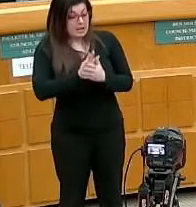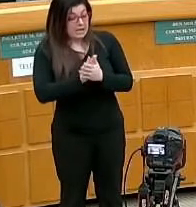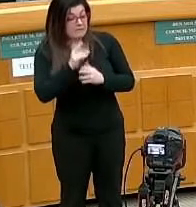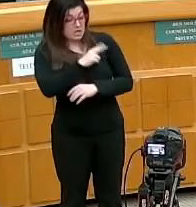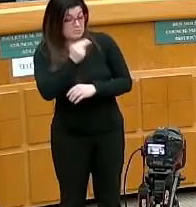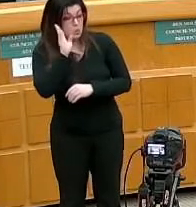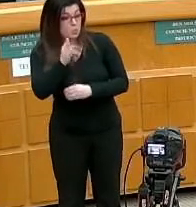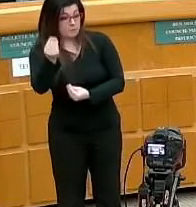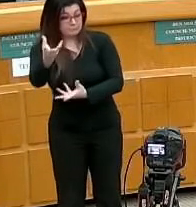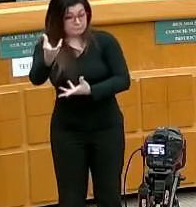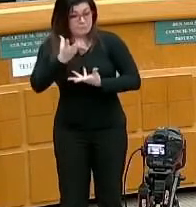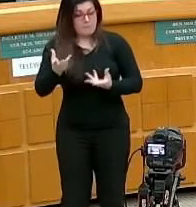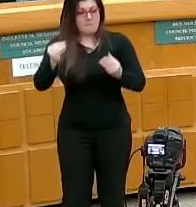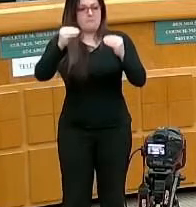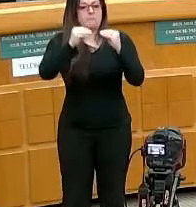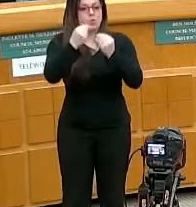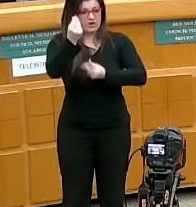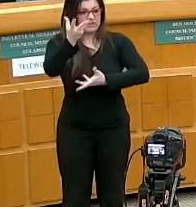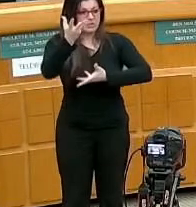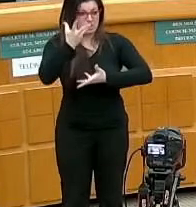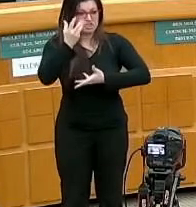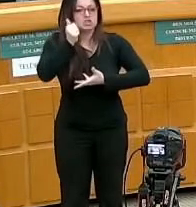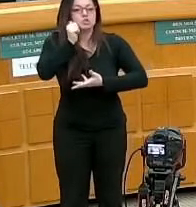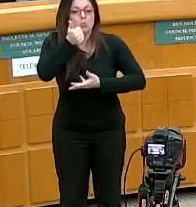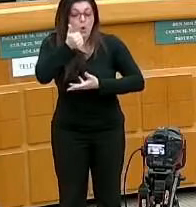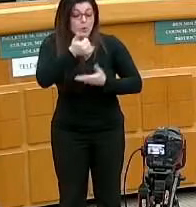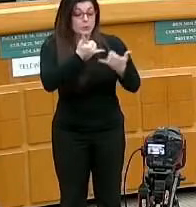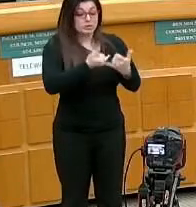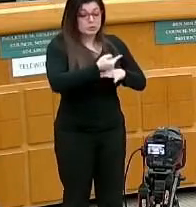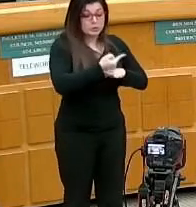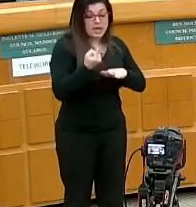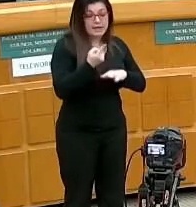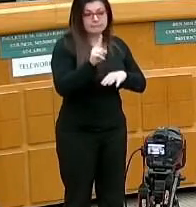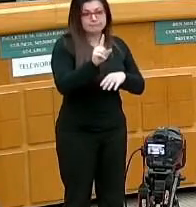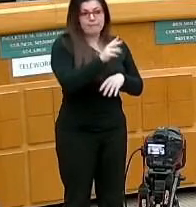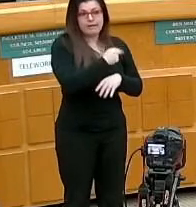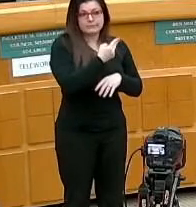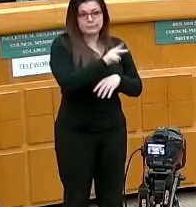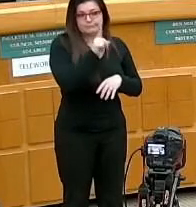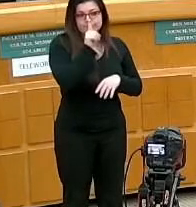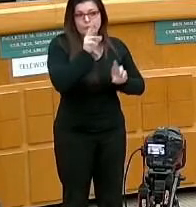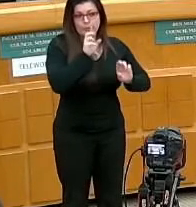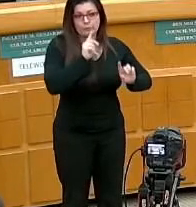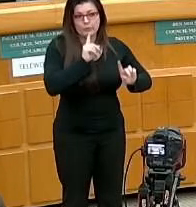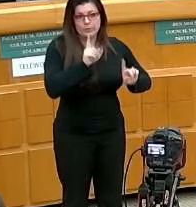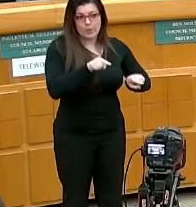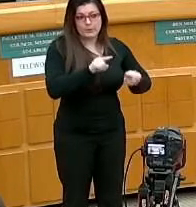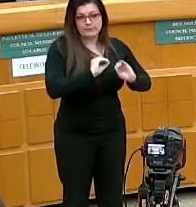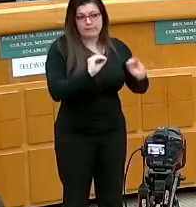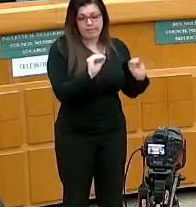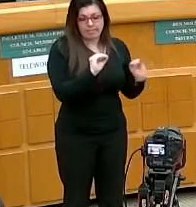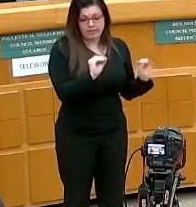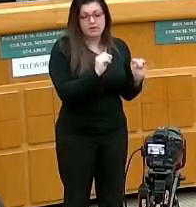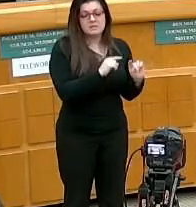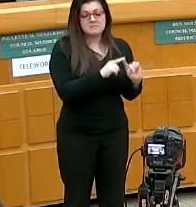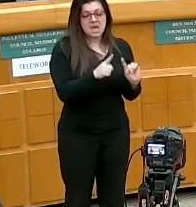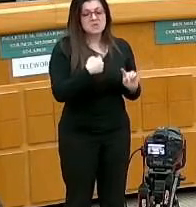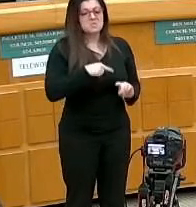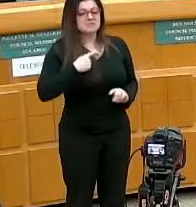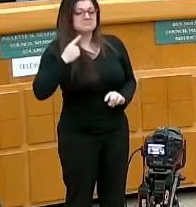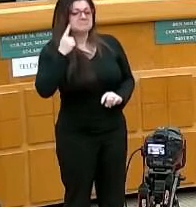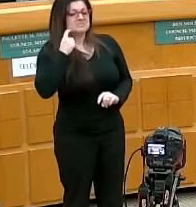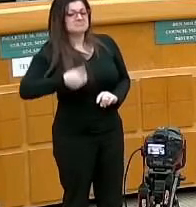it's zero. They didn't confirm any new tests taken, but we know probably some have been tested. And with the